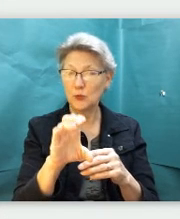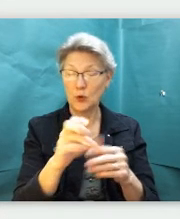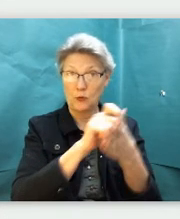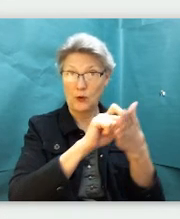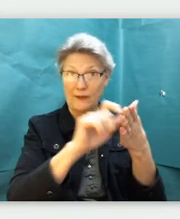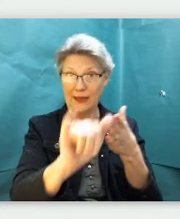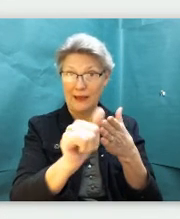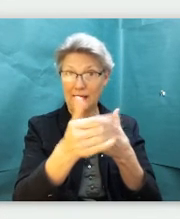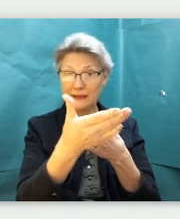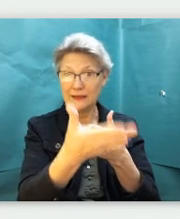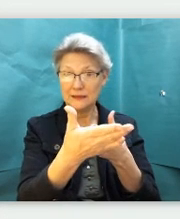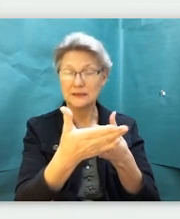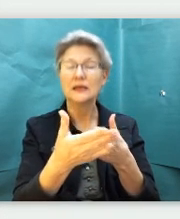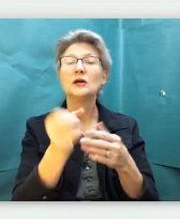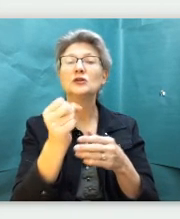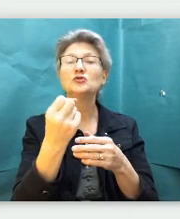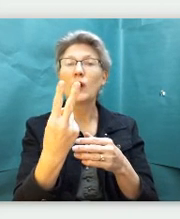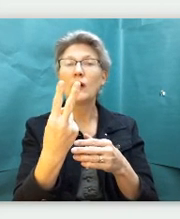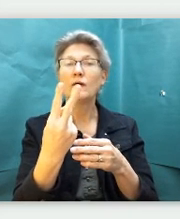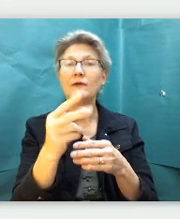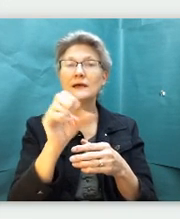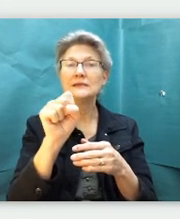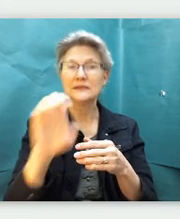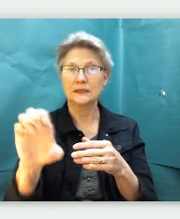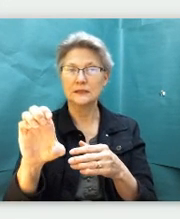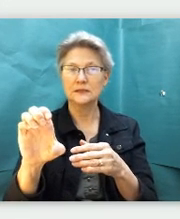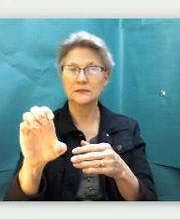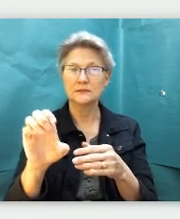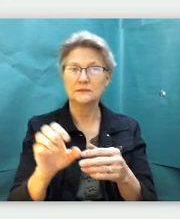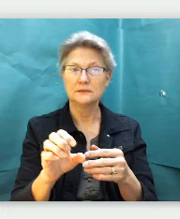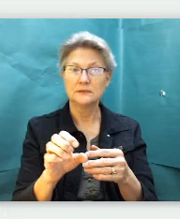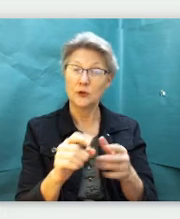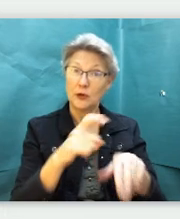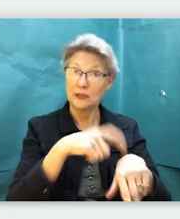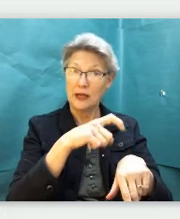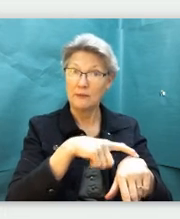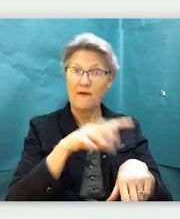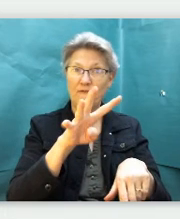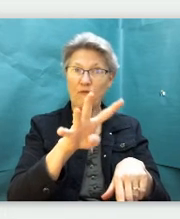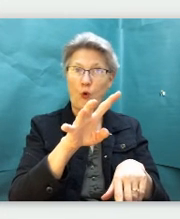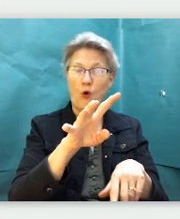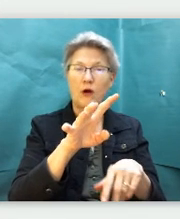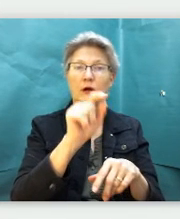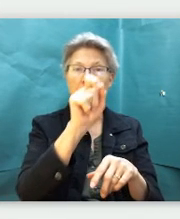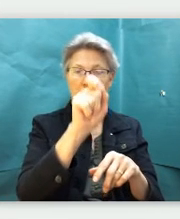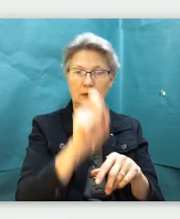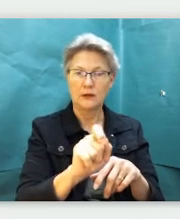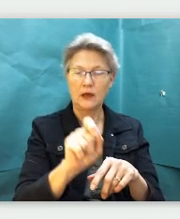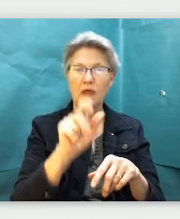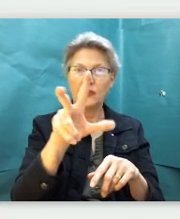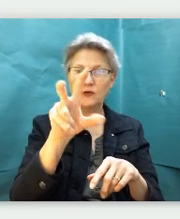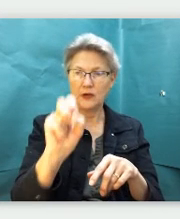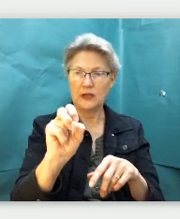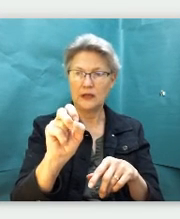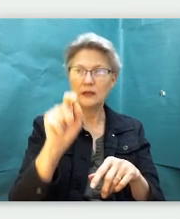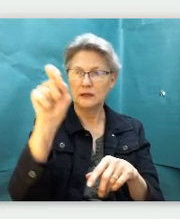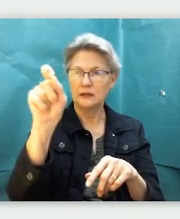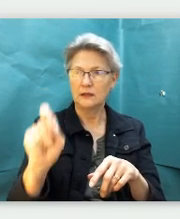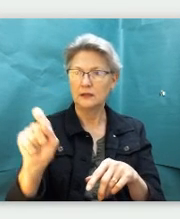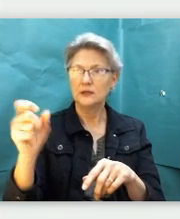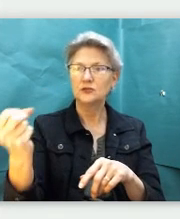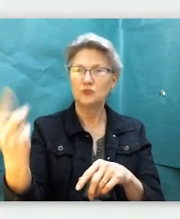that as 12 seconds. So our time is 4:30, 12